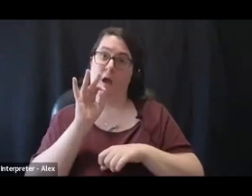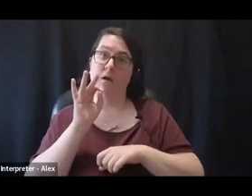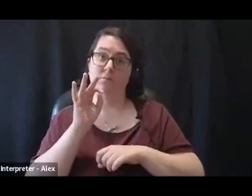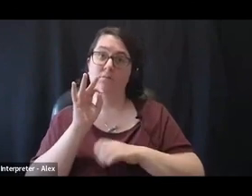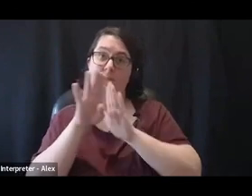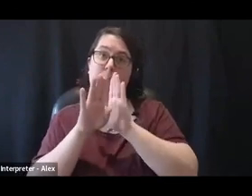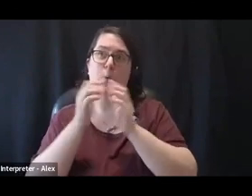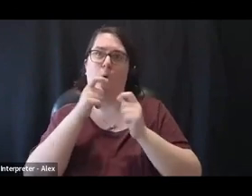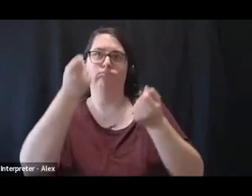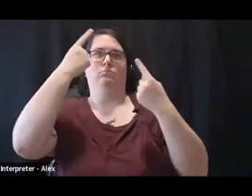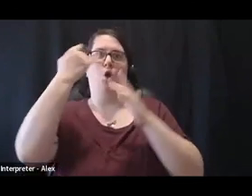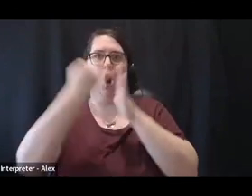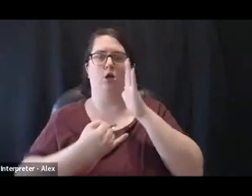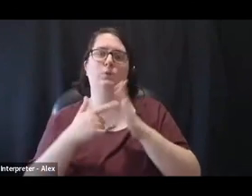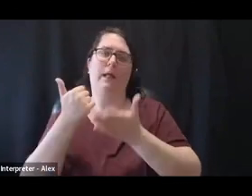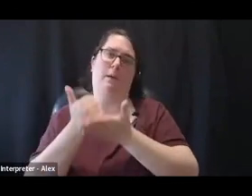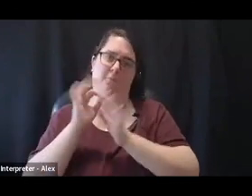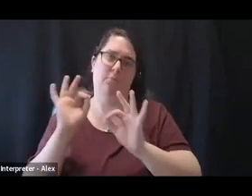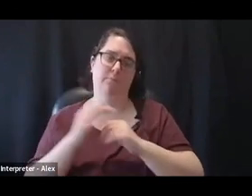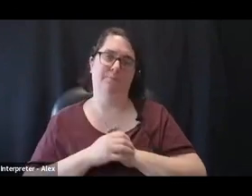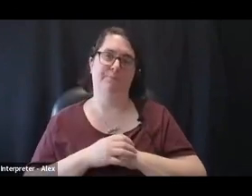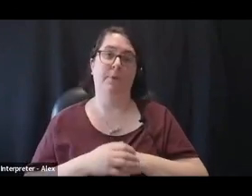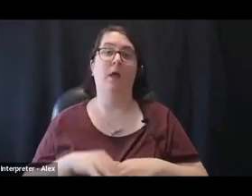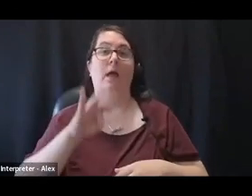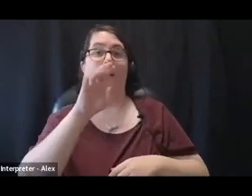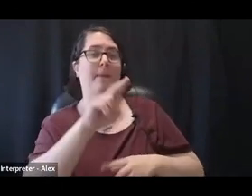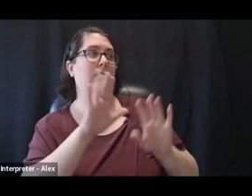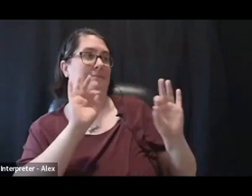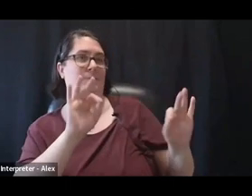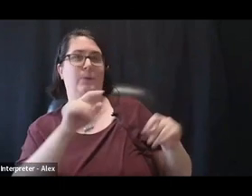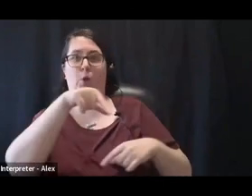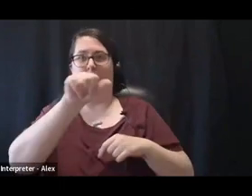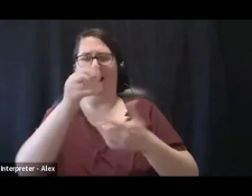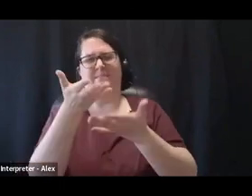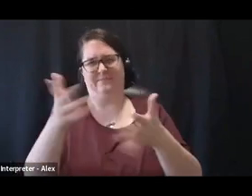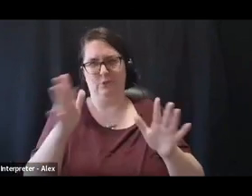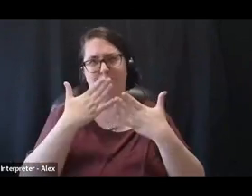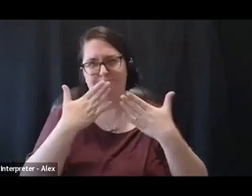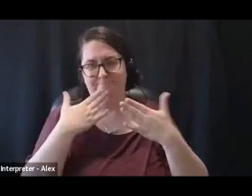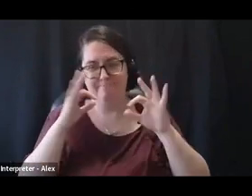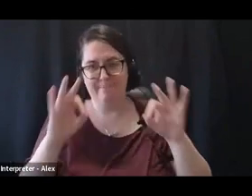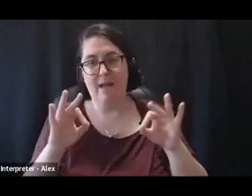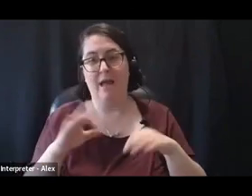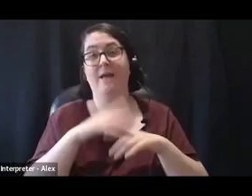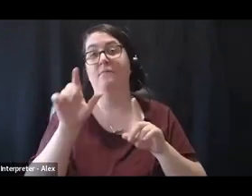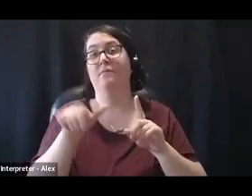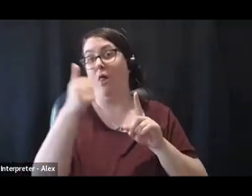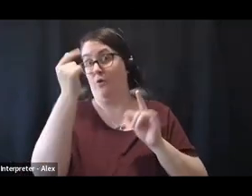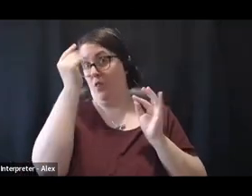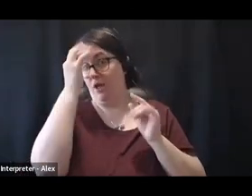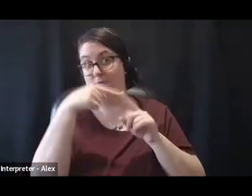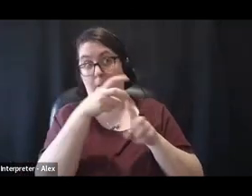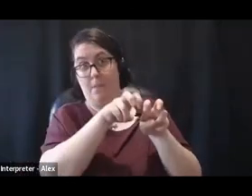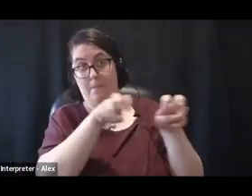Thank you very much. And yeah, that's almost all the time we have for the question period. So maybe if we have other thoughts from our